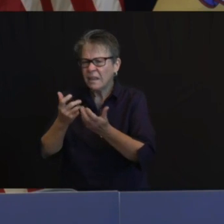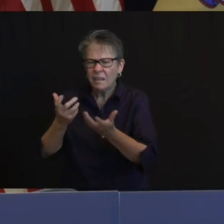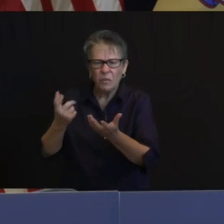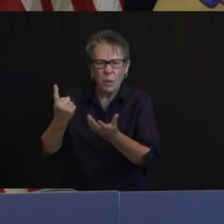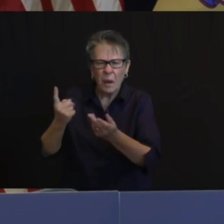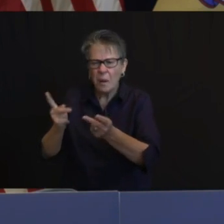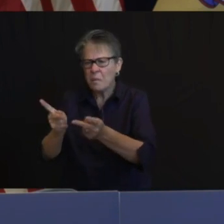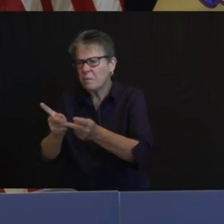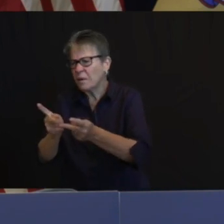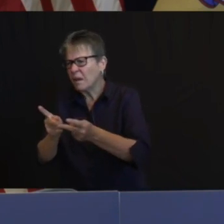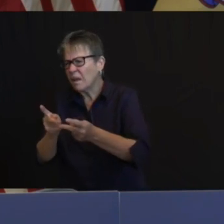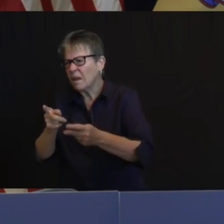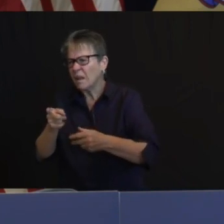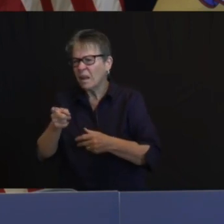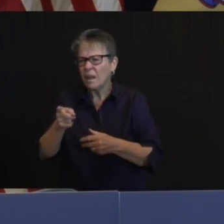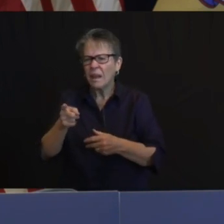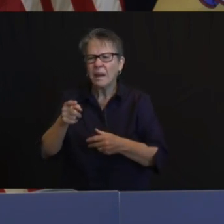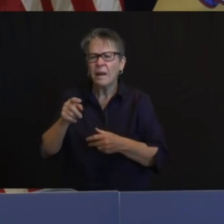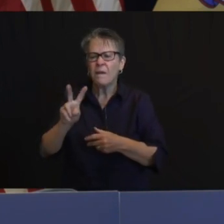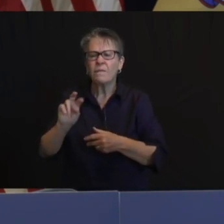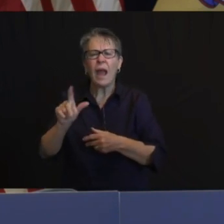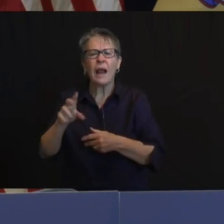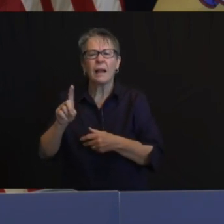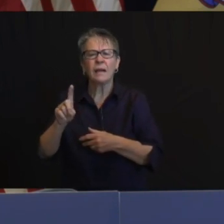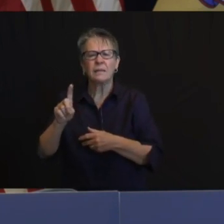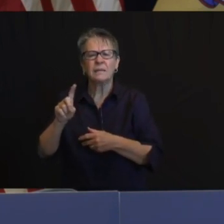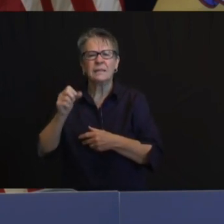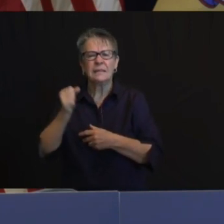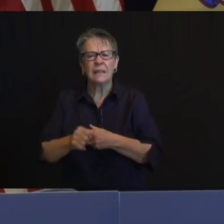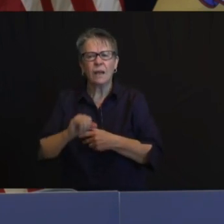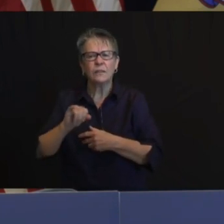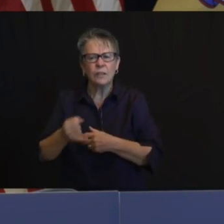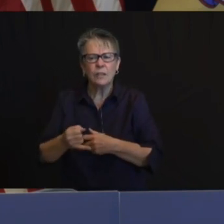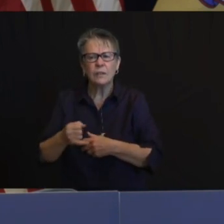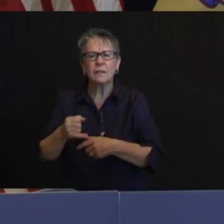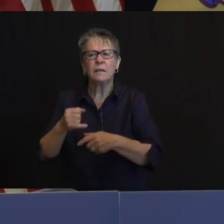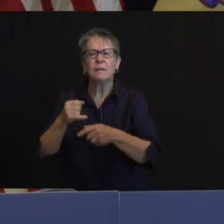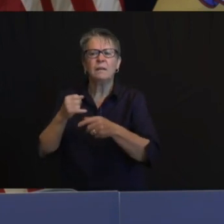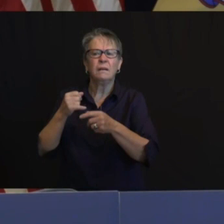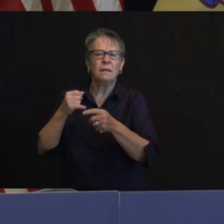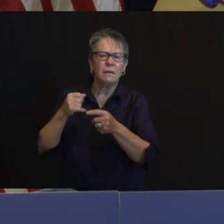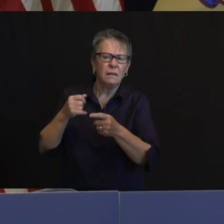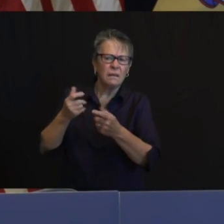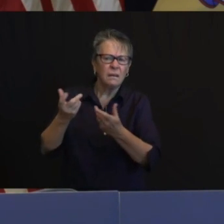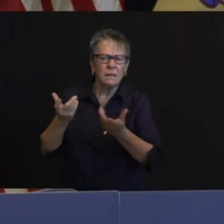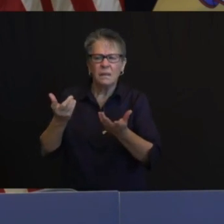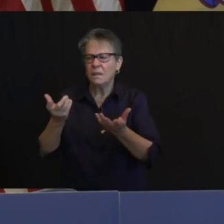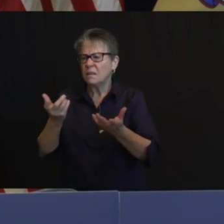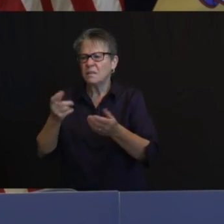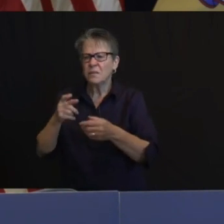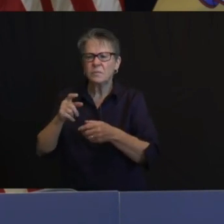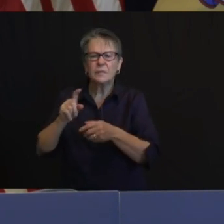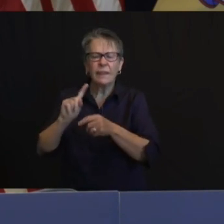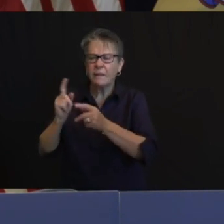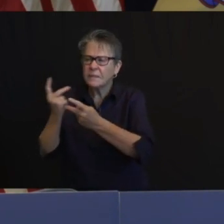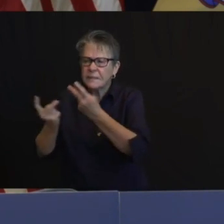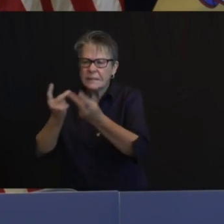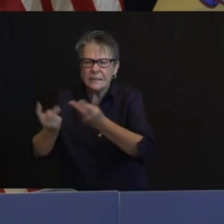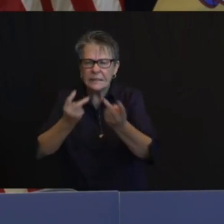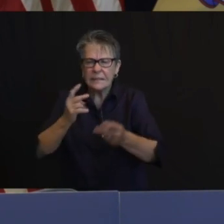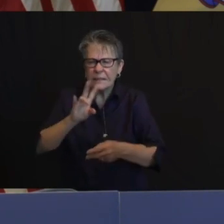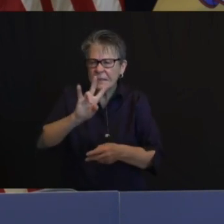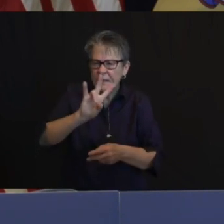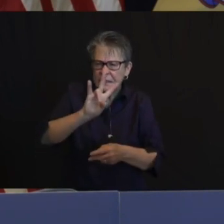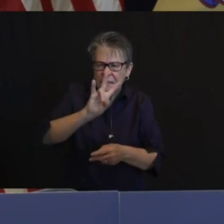was cited. They also visited 76 licensed establishments in Middlesex County. 10 were found to be